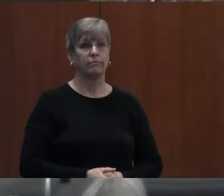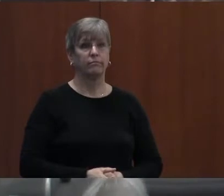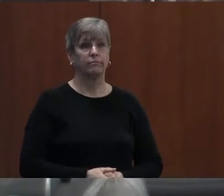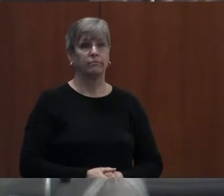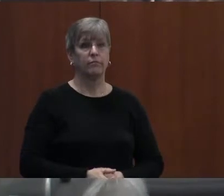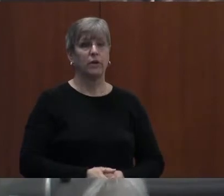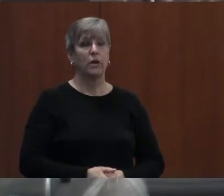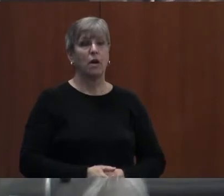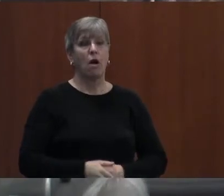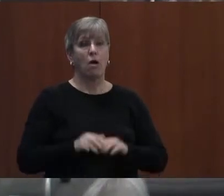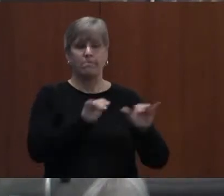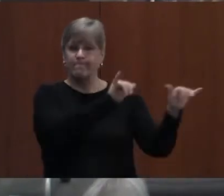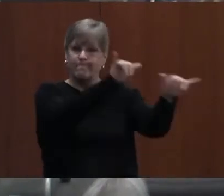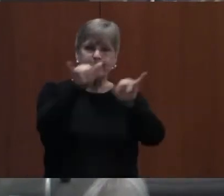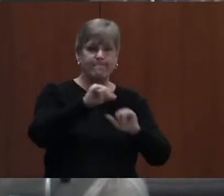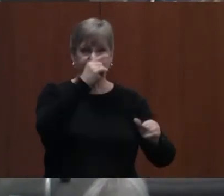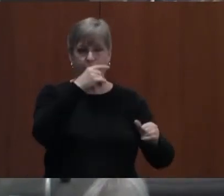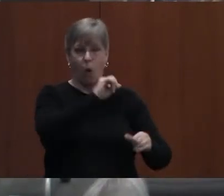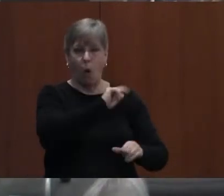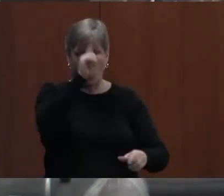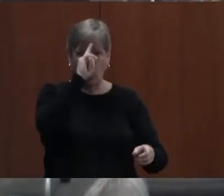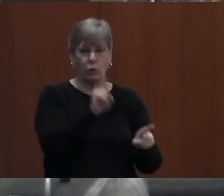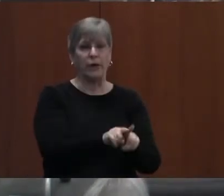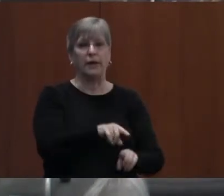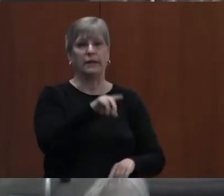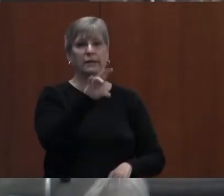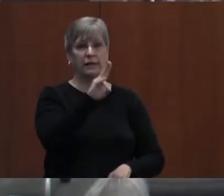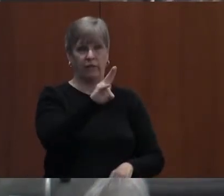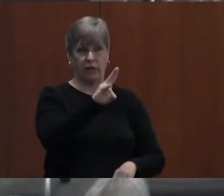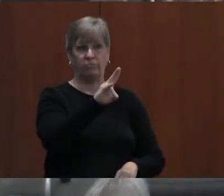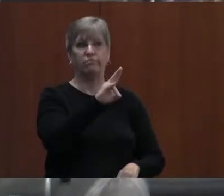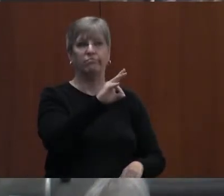Okay, we're unanimous, 7 affirmative,